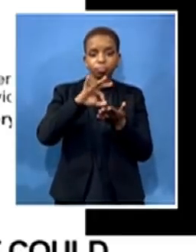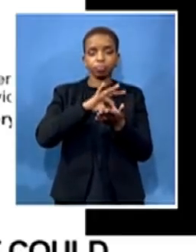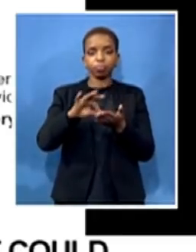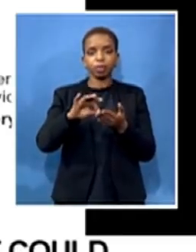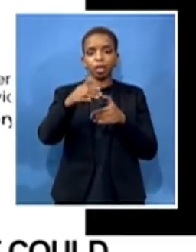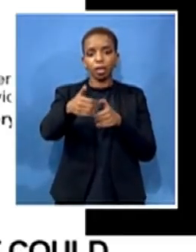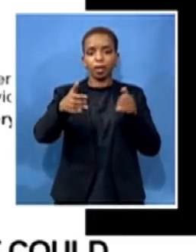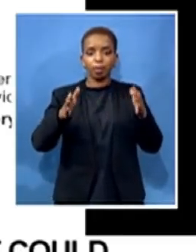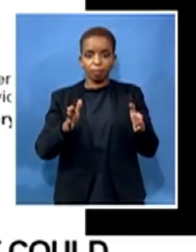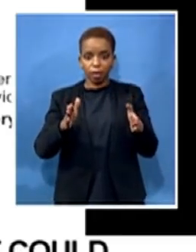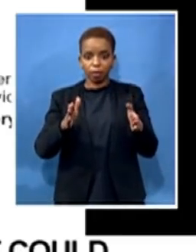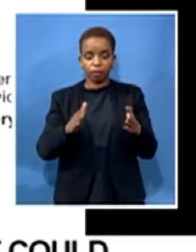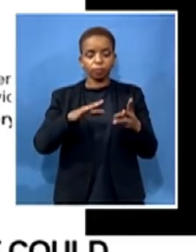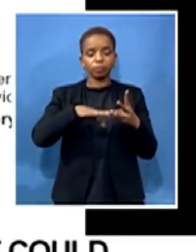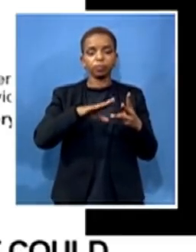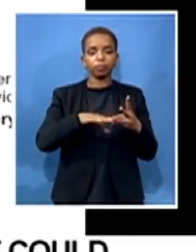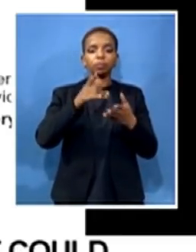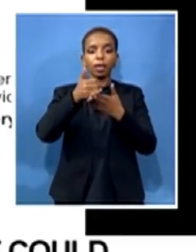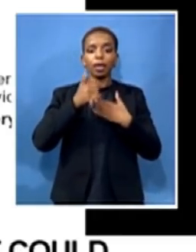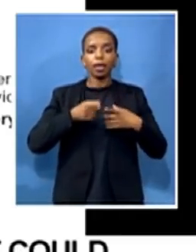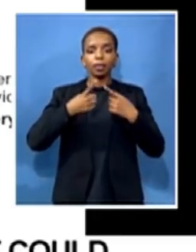in Gauteng and in KZN,